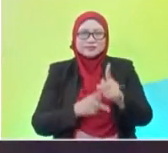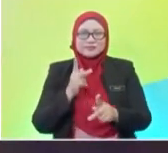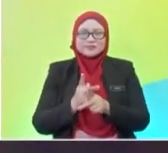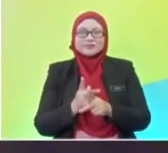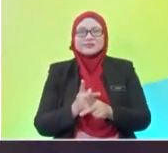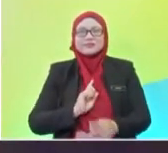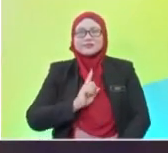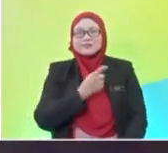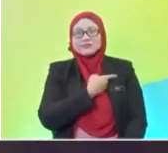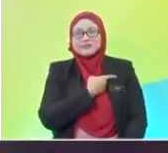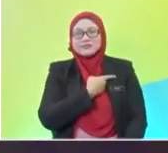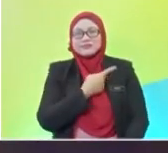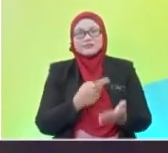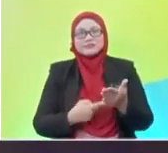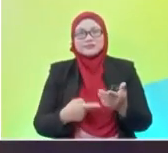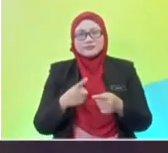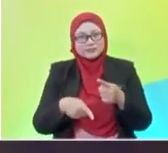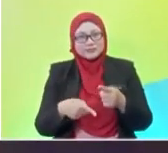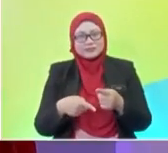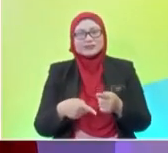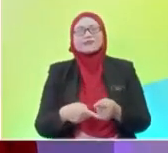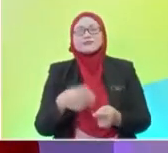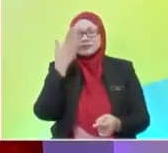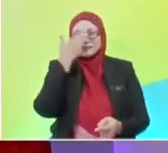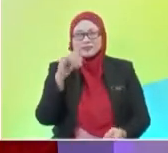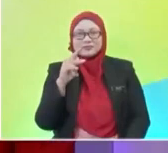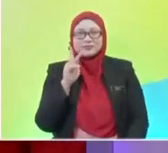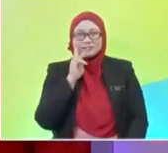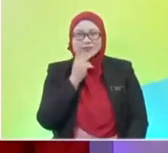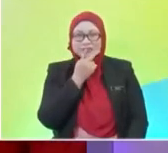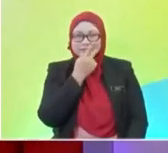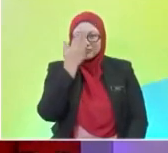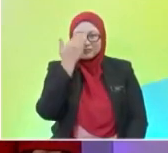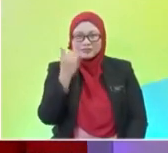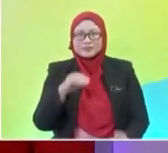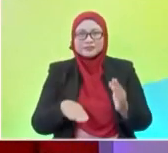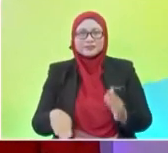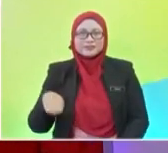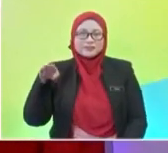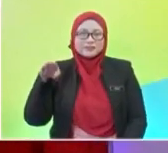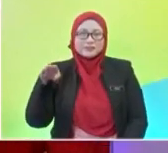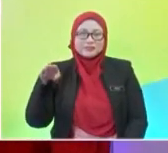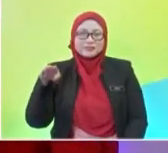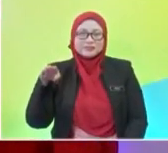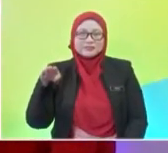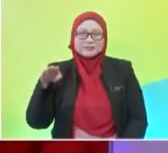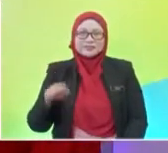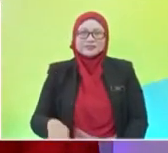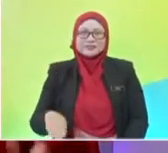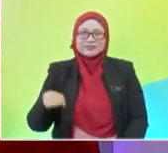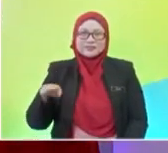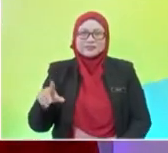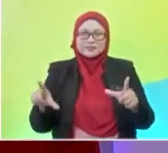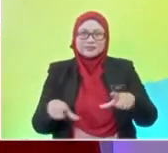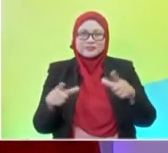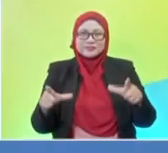But Miss Kenanga, what causes a flood? Okay, let's see. Flood happens sometimes because